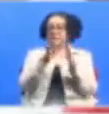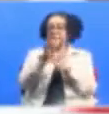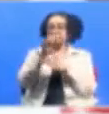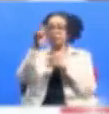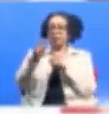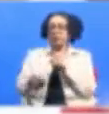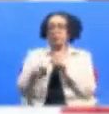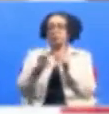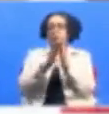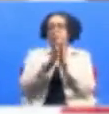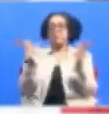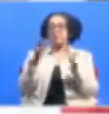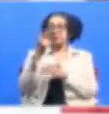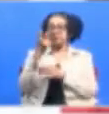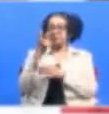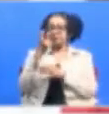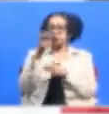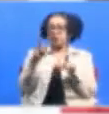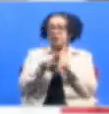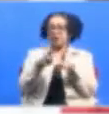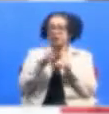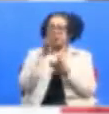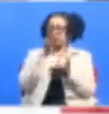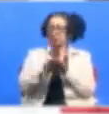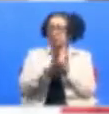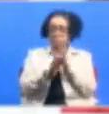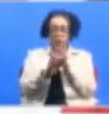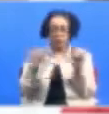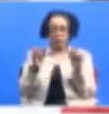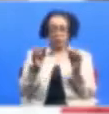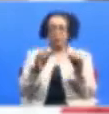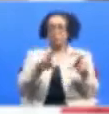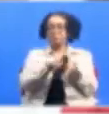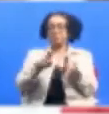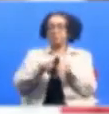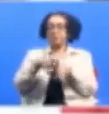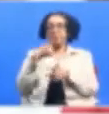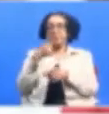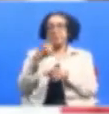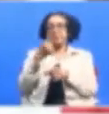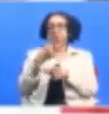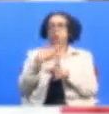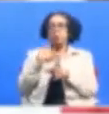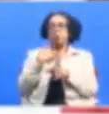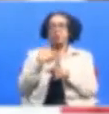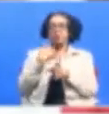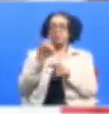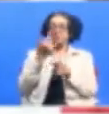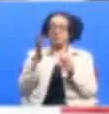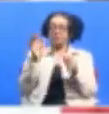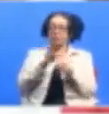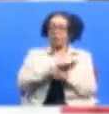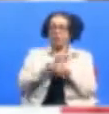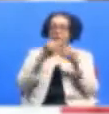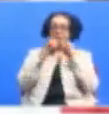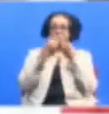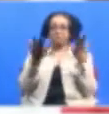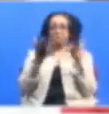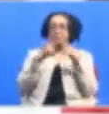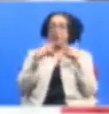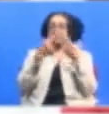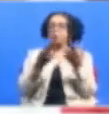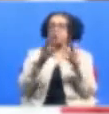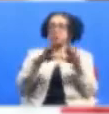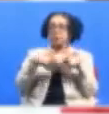judiciary to public suspicion and distrust." She did, however, state that she would seek concrete information and reports